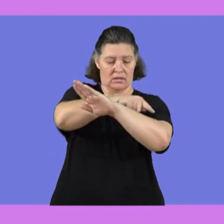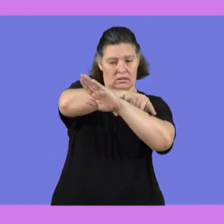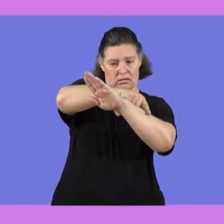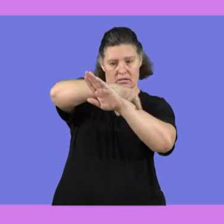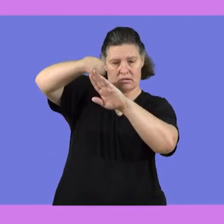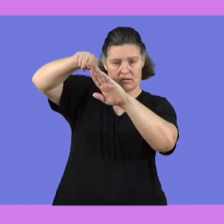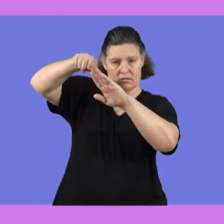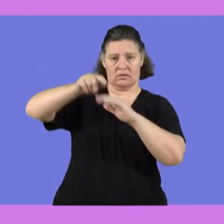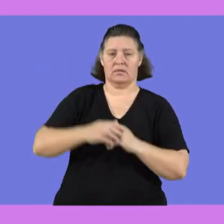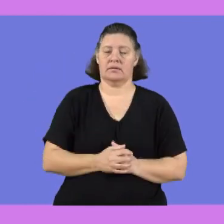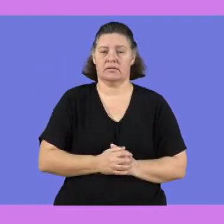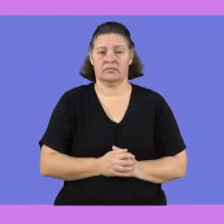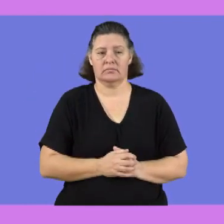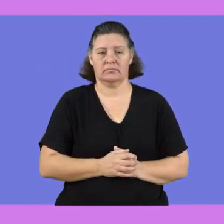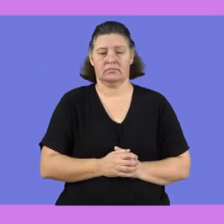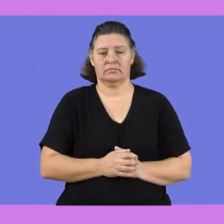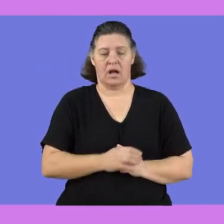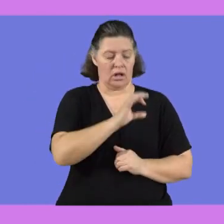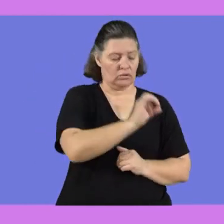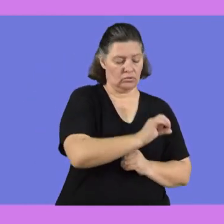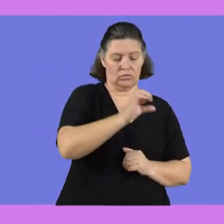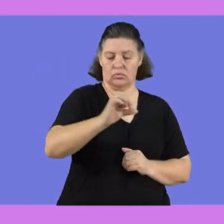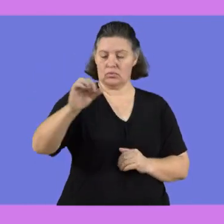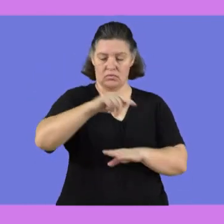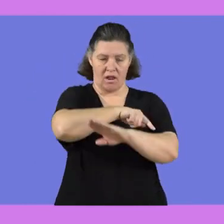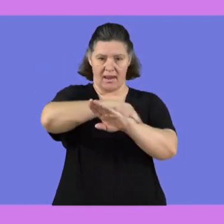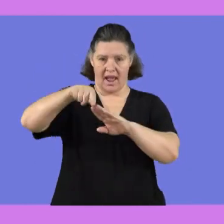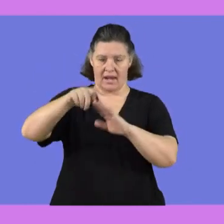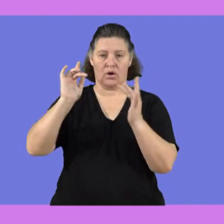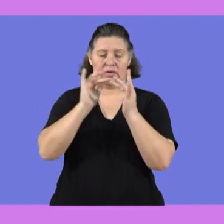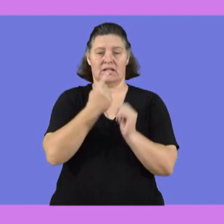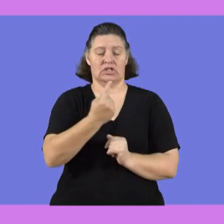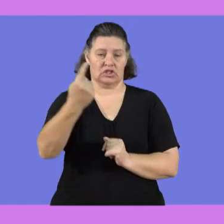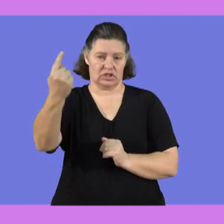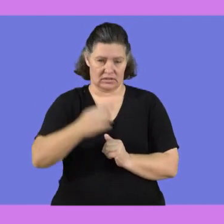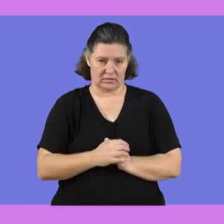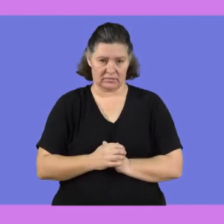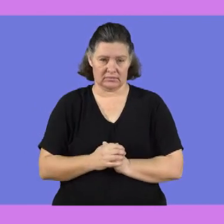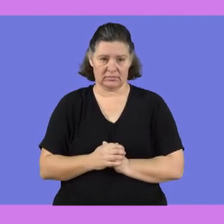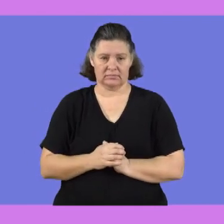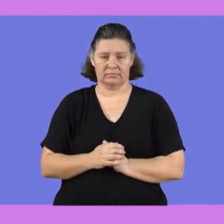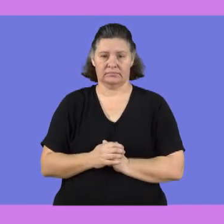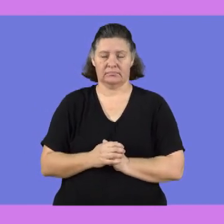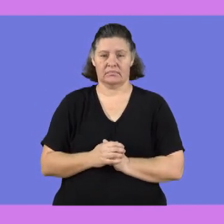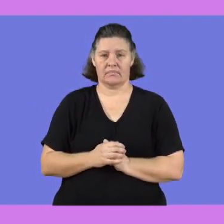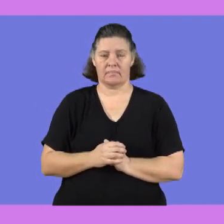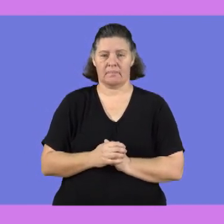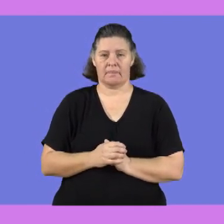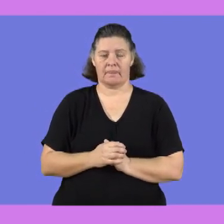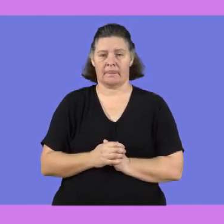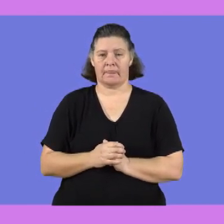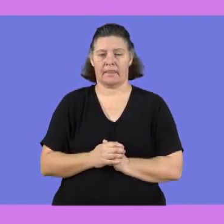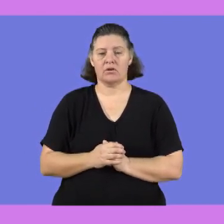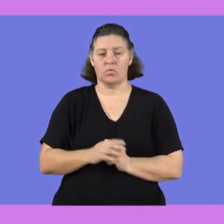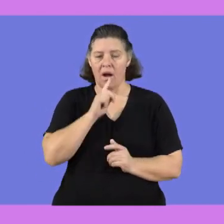your coordinates, you can then join this coordinates with the straight line. So you